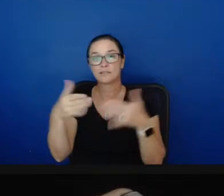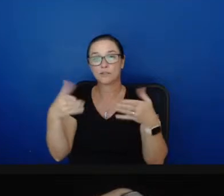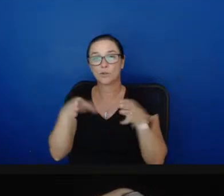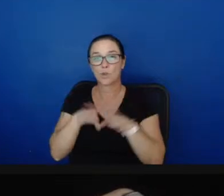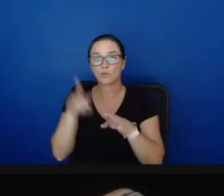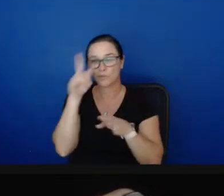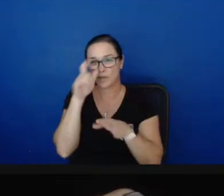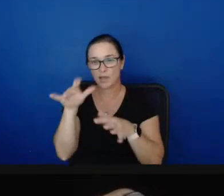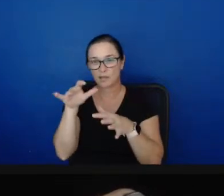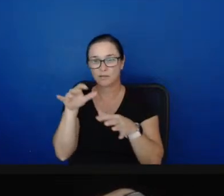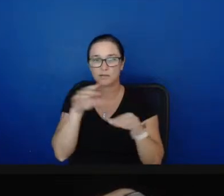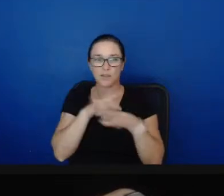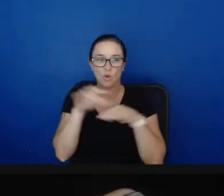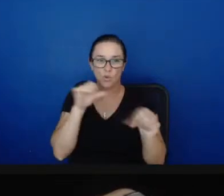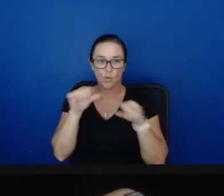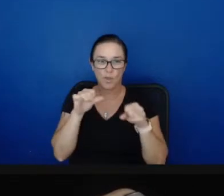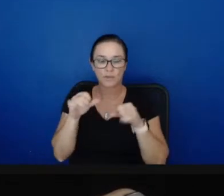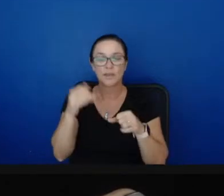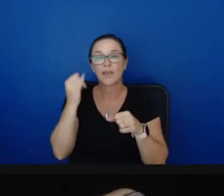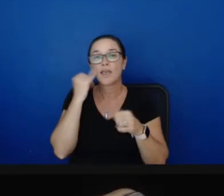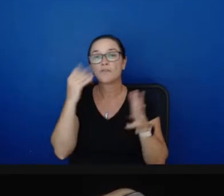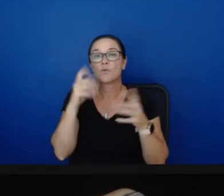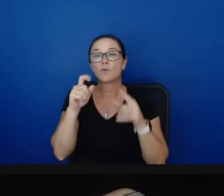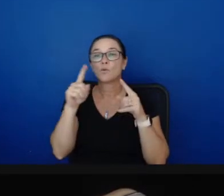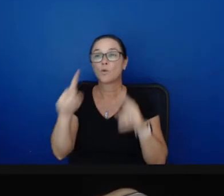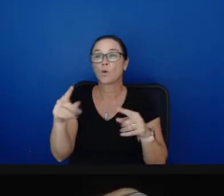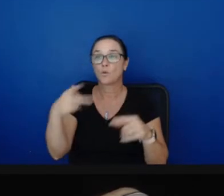If you are looking at the park for